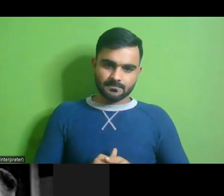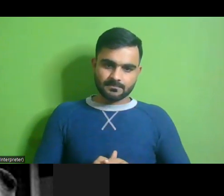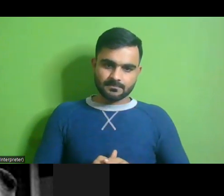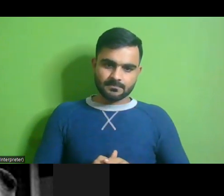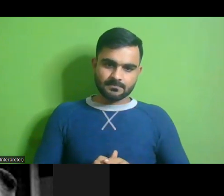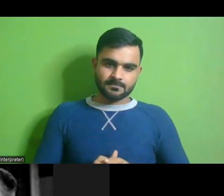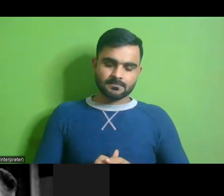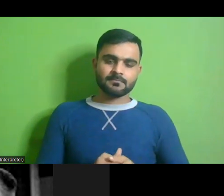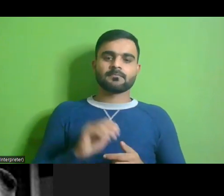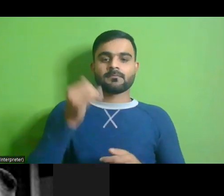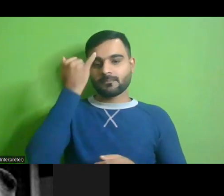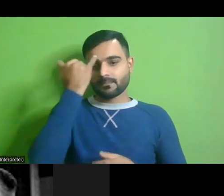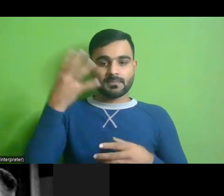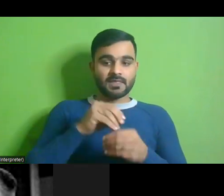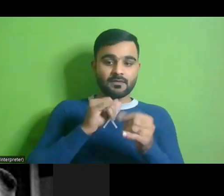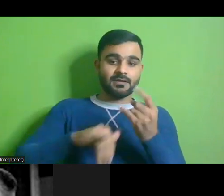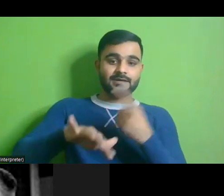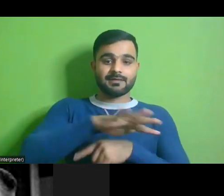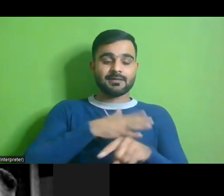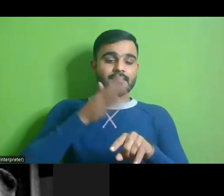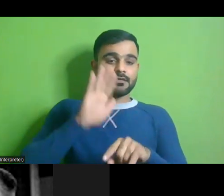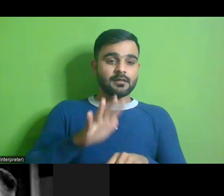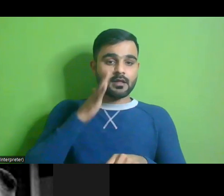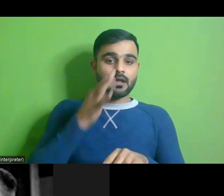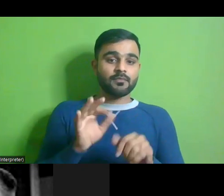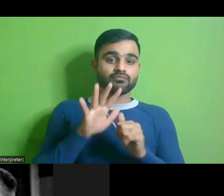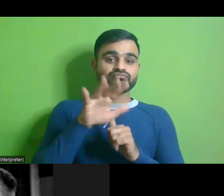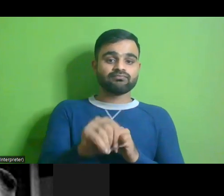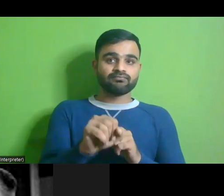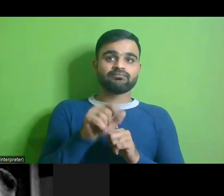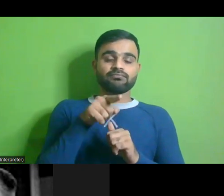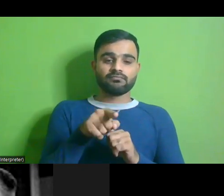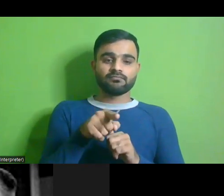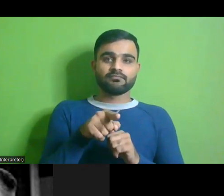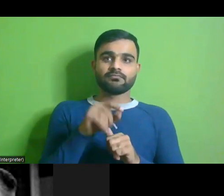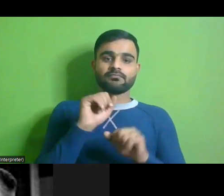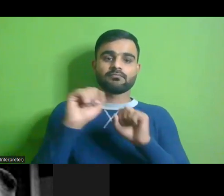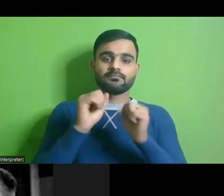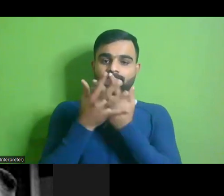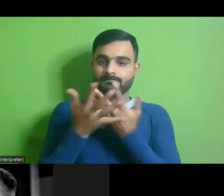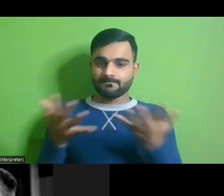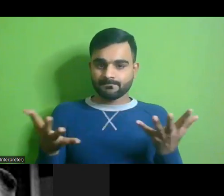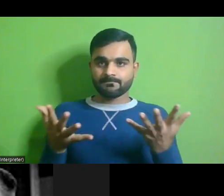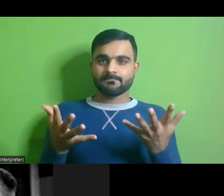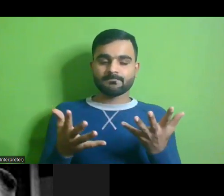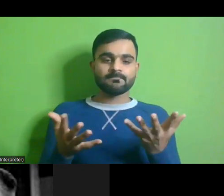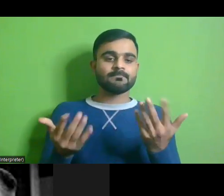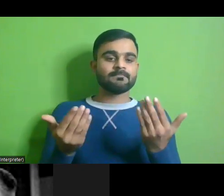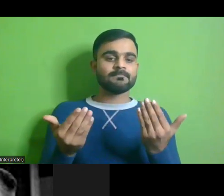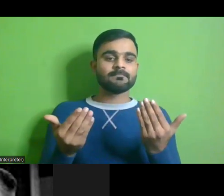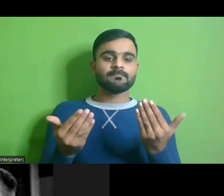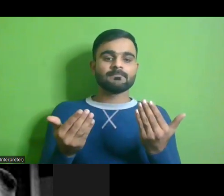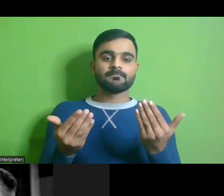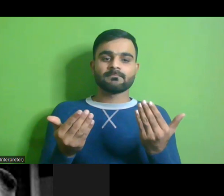And the idea that these societies had immediate access to their resources and so could